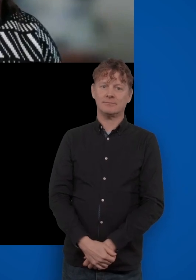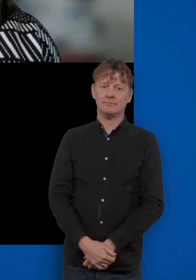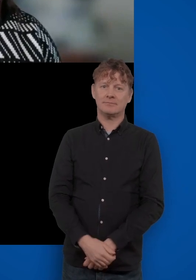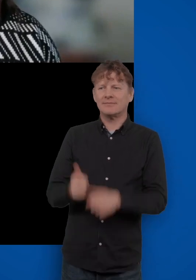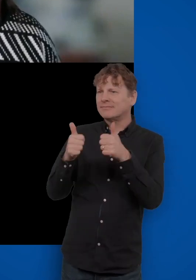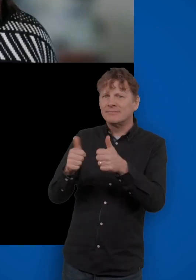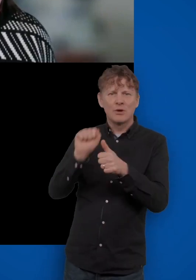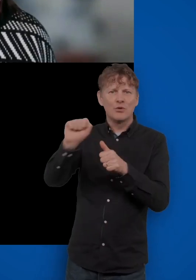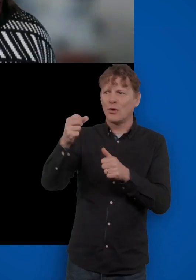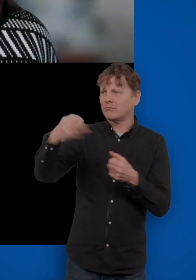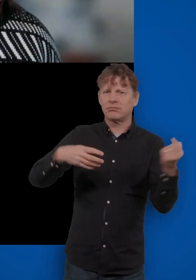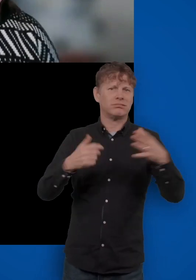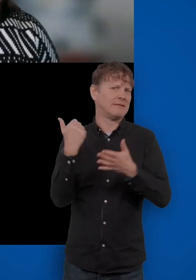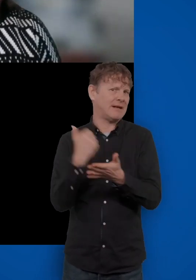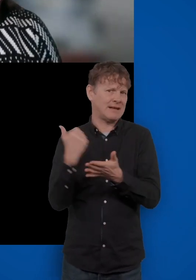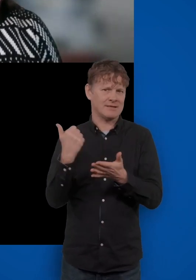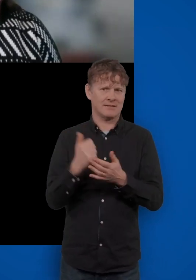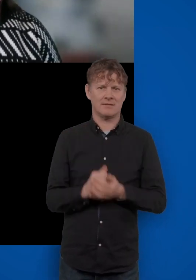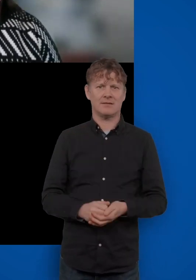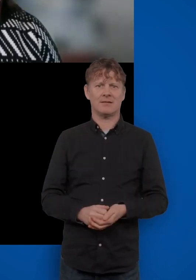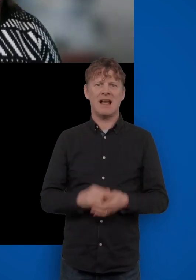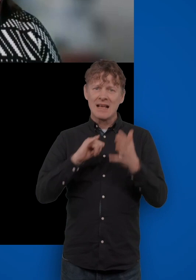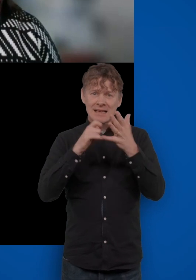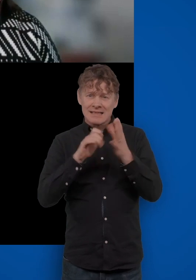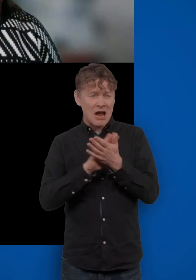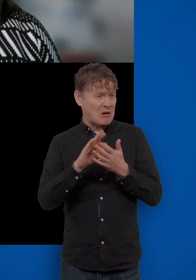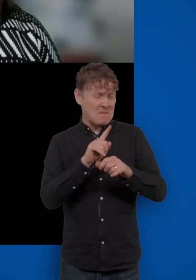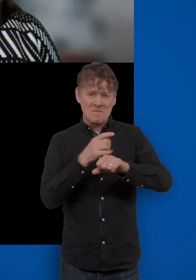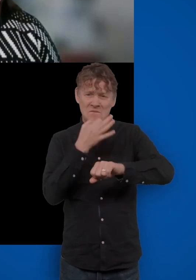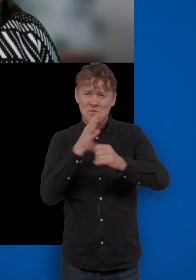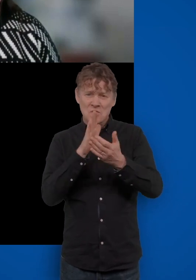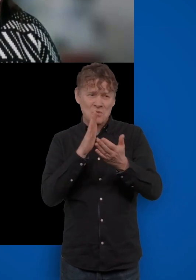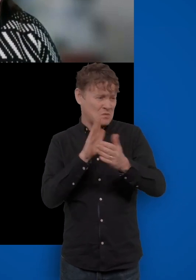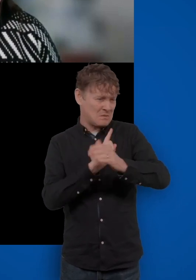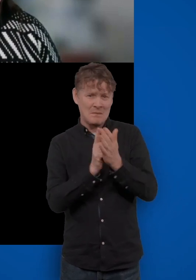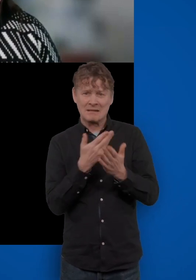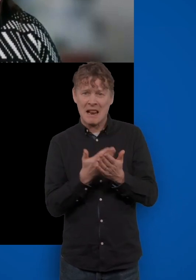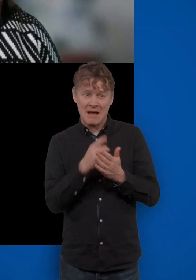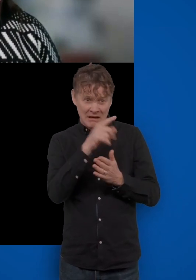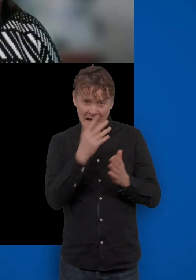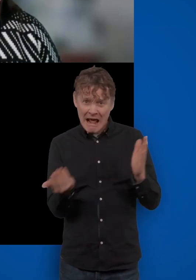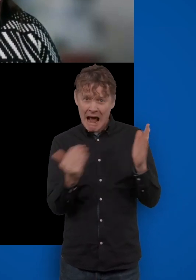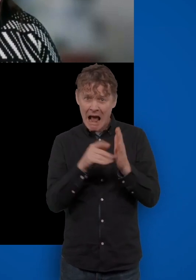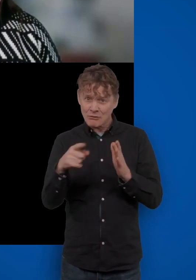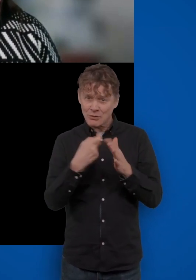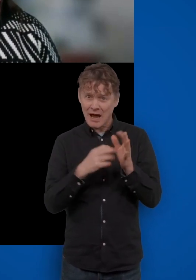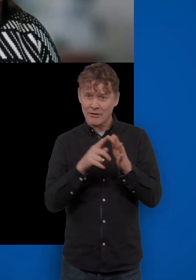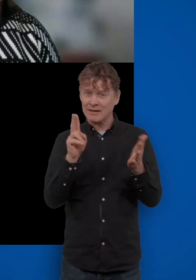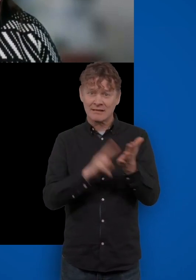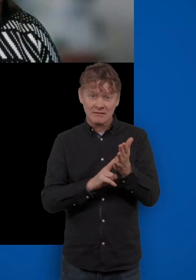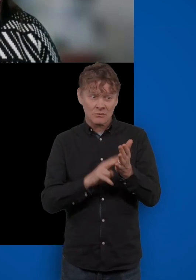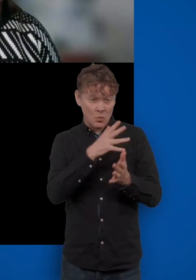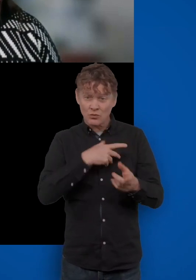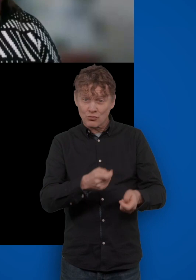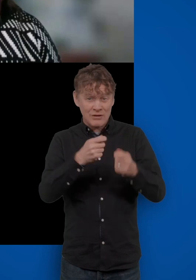The insights are fantastic. Sarah, we only have a few minutes left, but I wanted to see if you have anything to add to the question that I just posed to Karen, or other